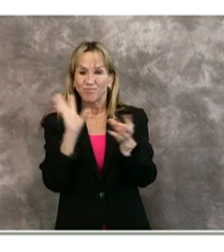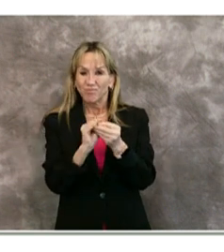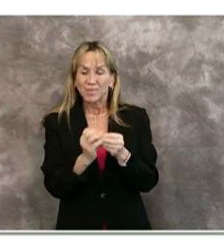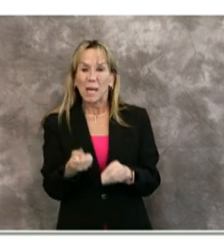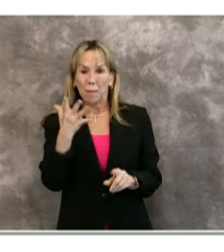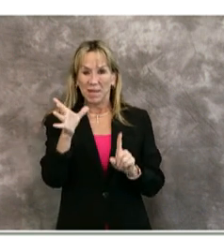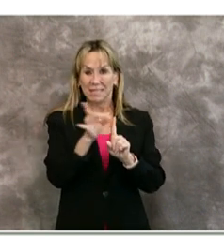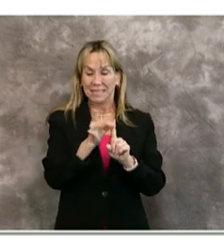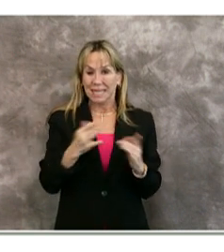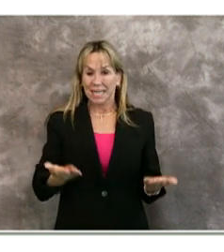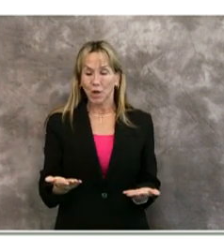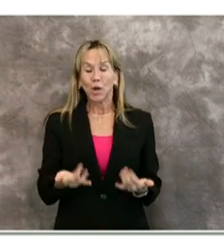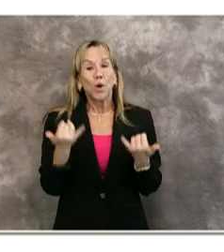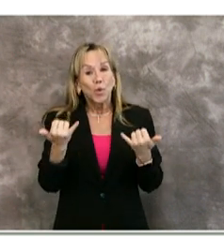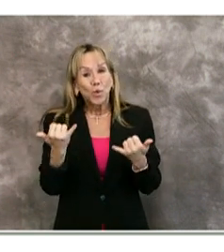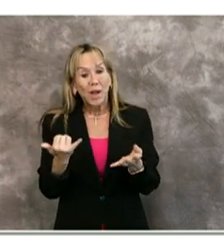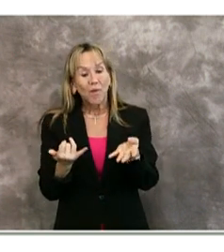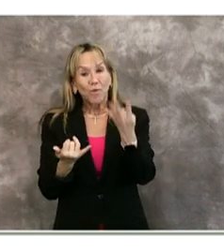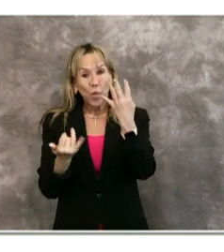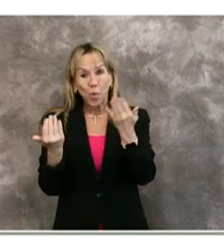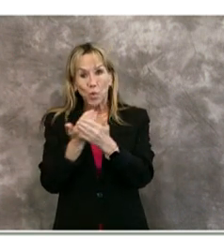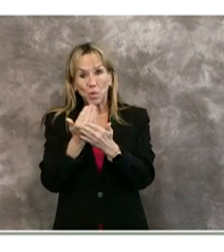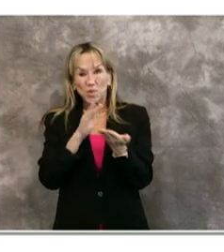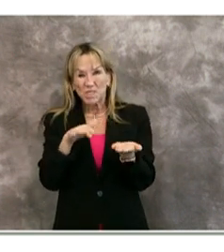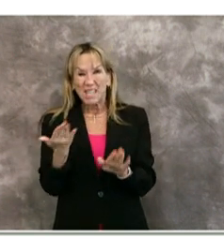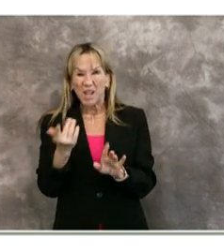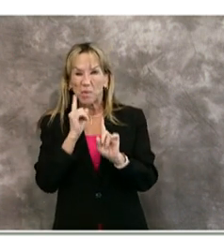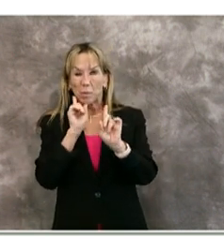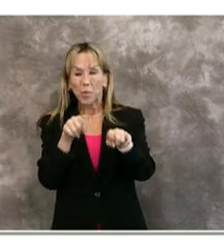new deaths reported today, the age ranges from